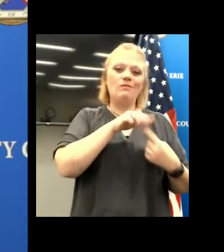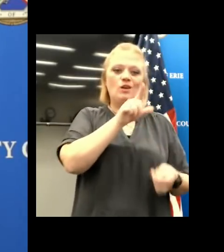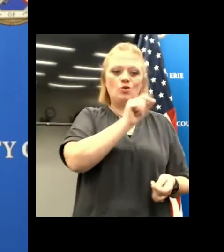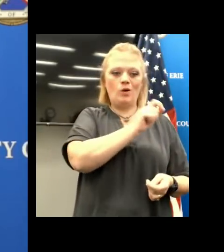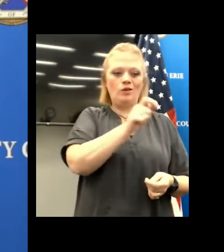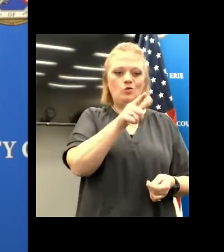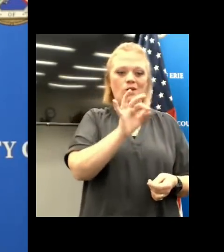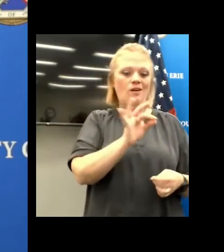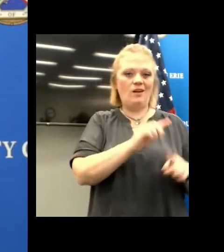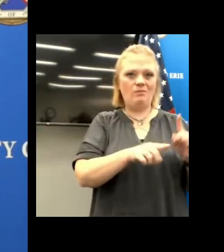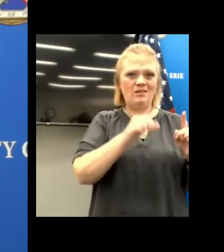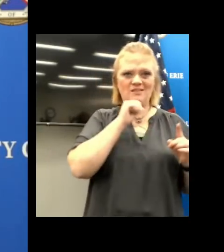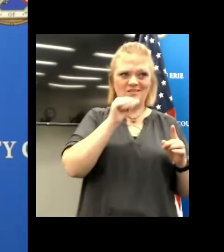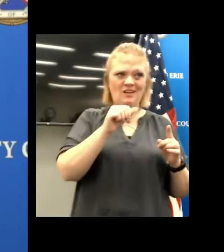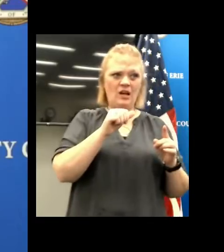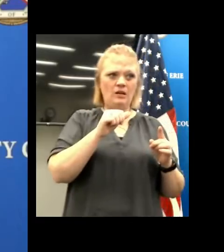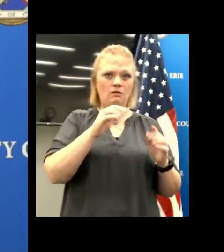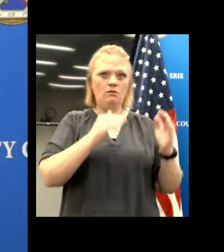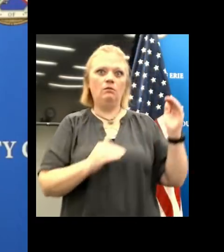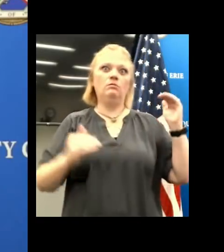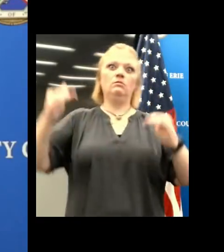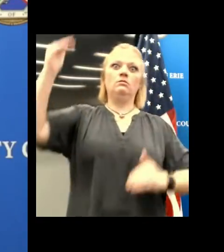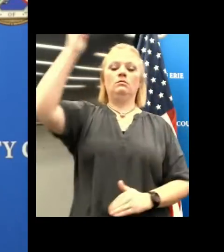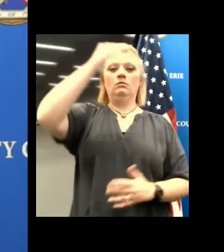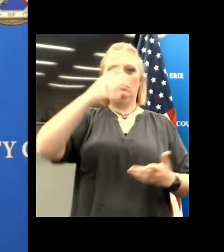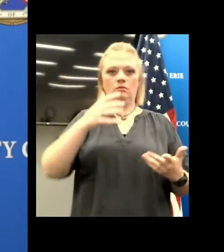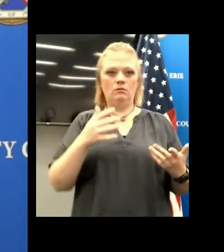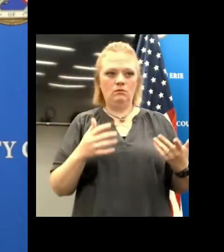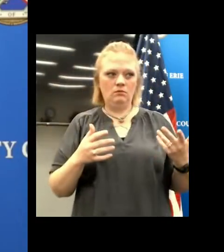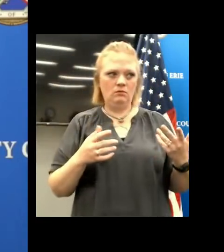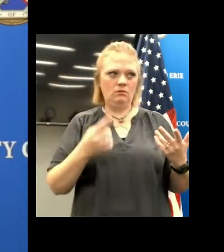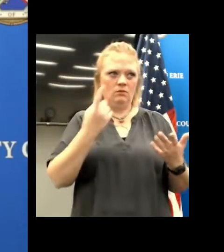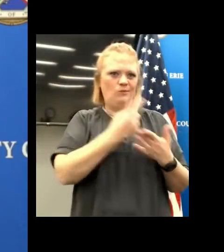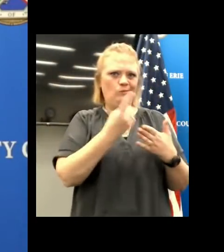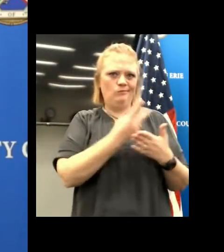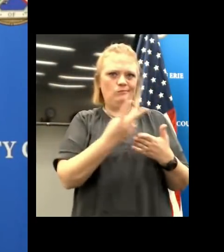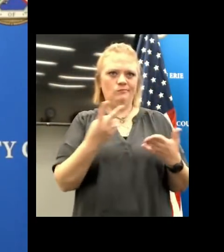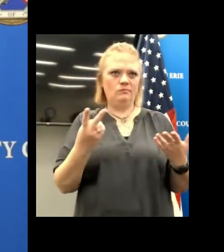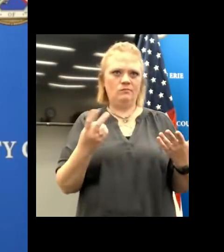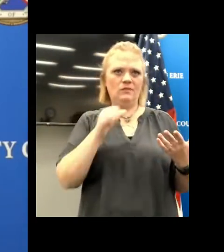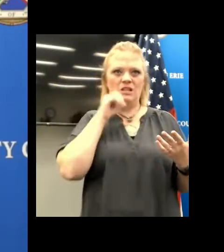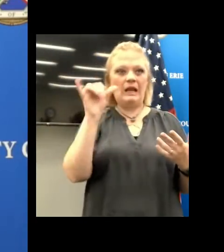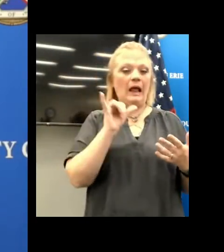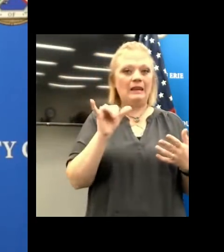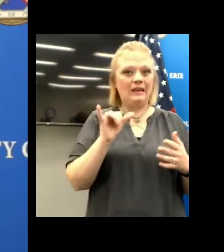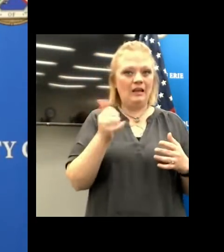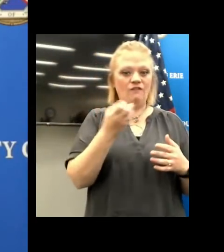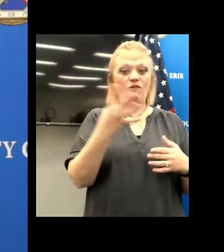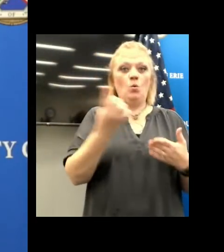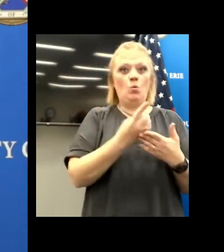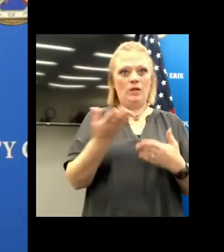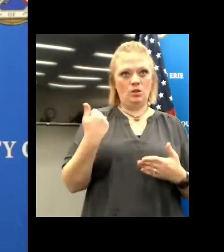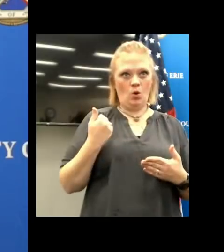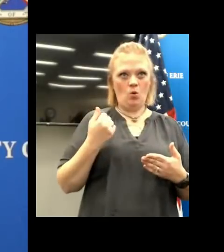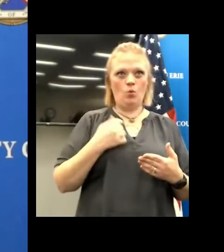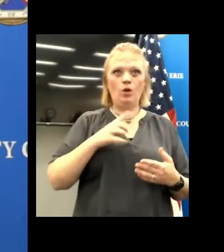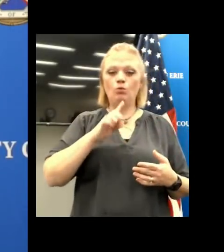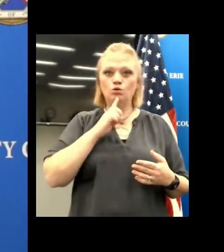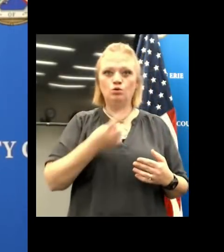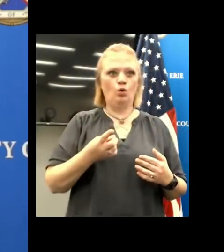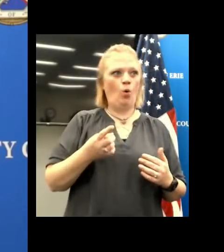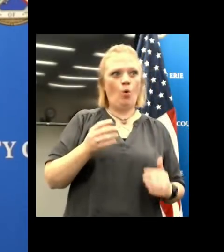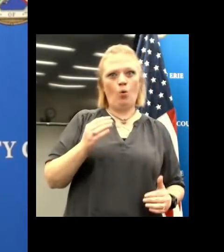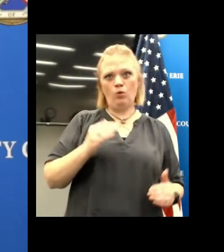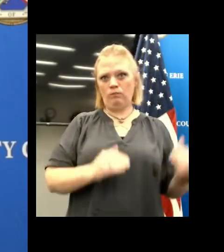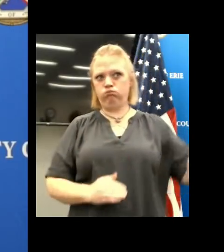29-year-old. But it's not that much higher is what I've seen in the last week or 2 weeks data. It's not like it was a few weeks ago where it was so dominant.